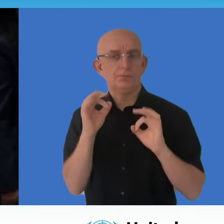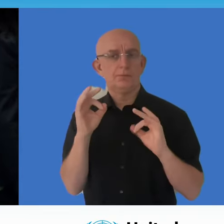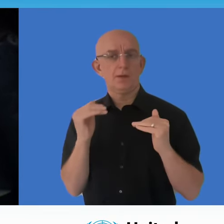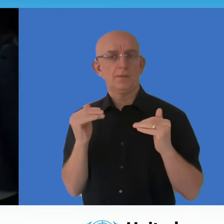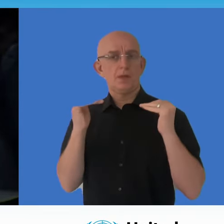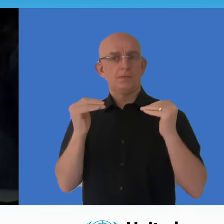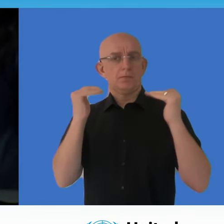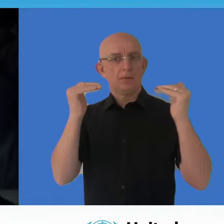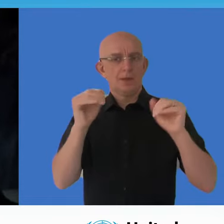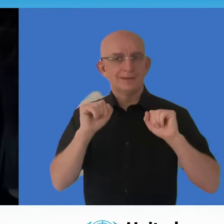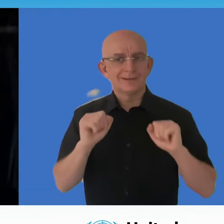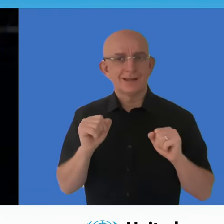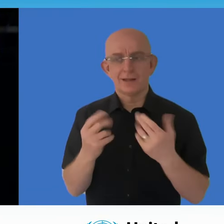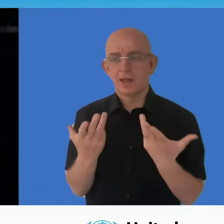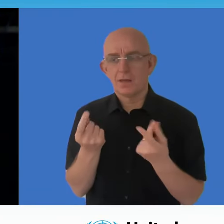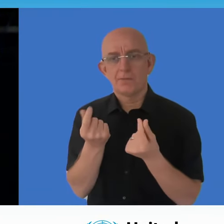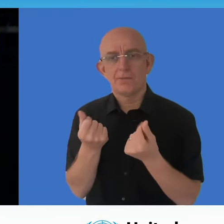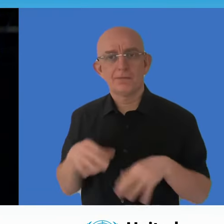blighting our societies.